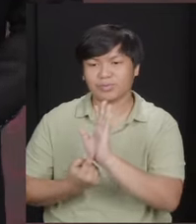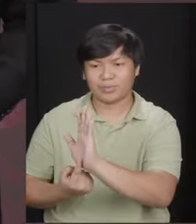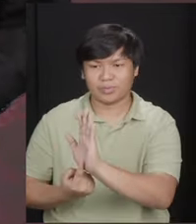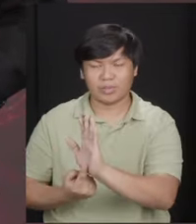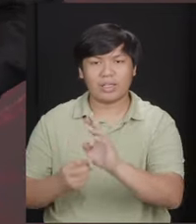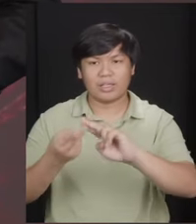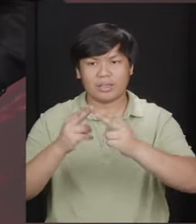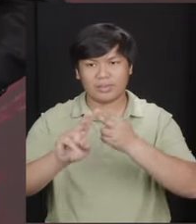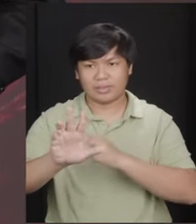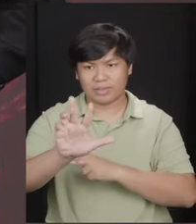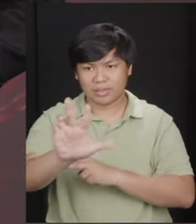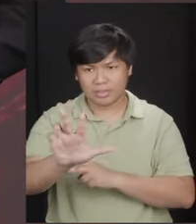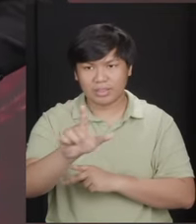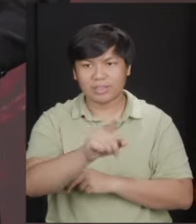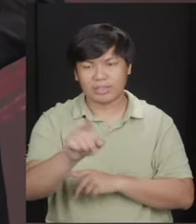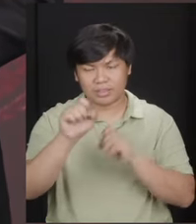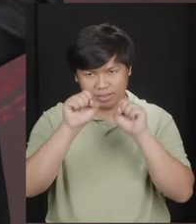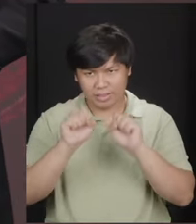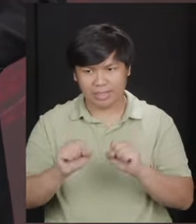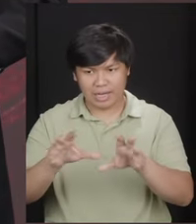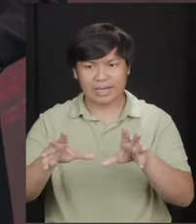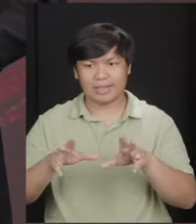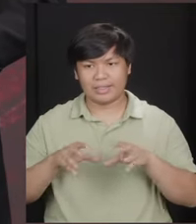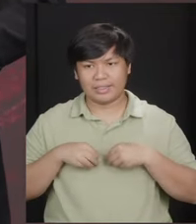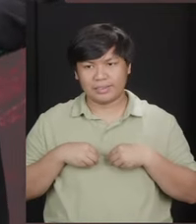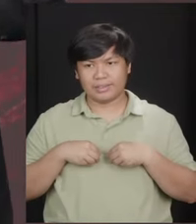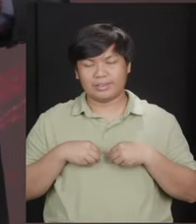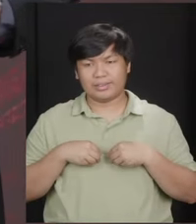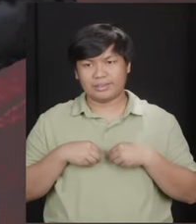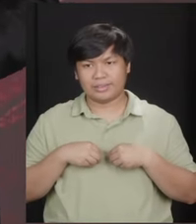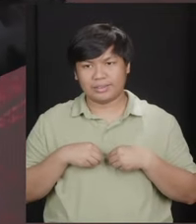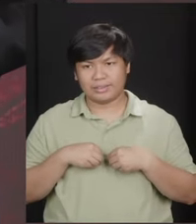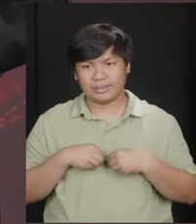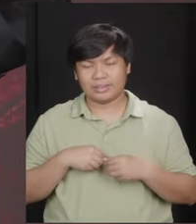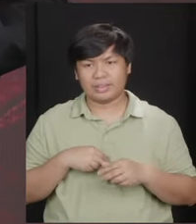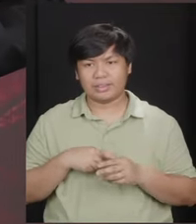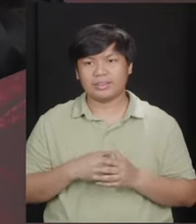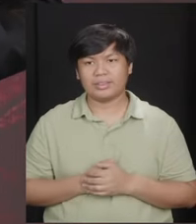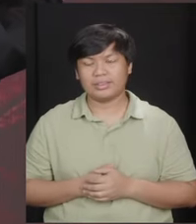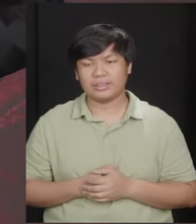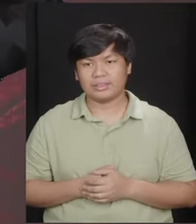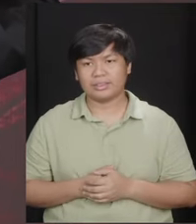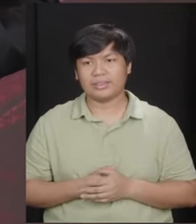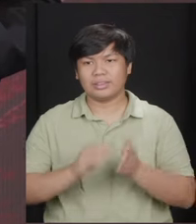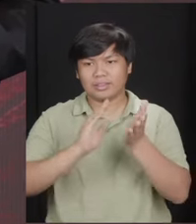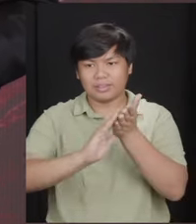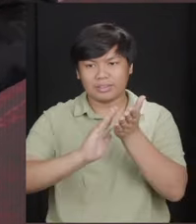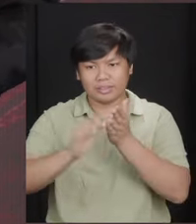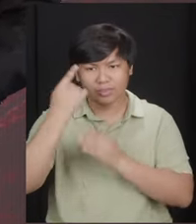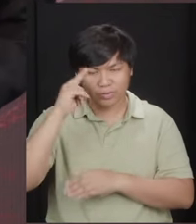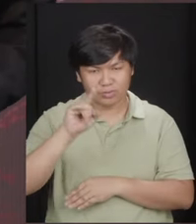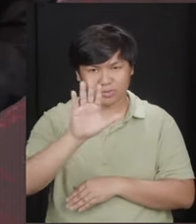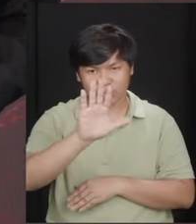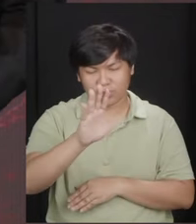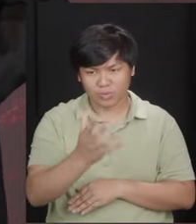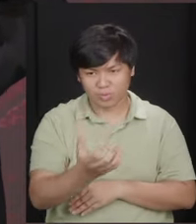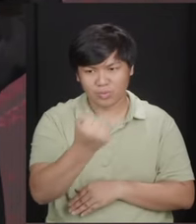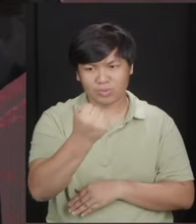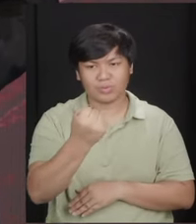third reason, I hope you can still accept, because all three are powerful. The third reason is forgive for your